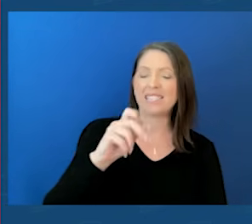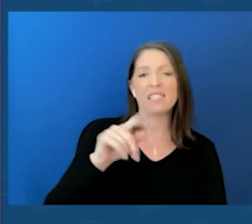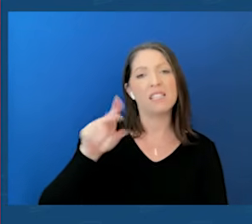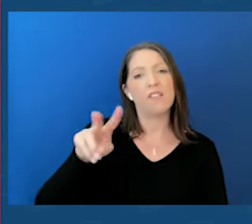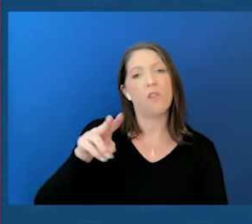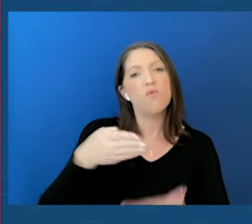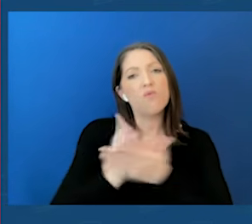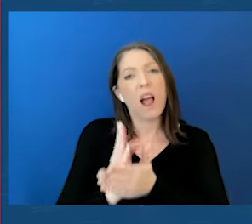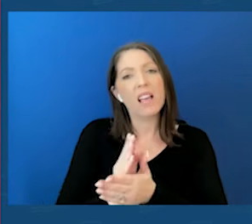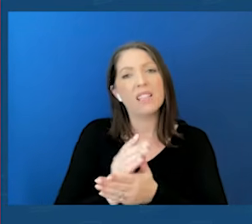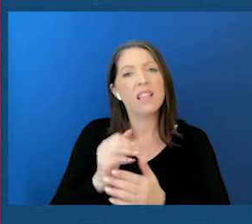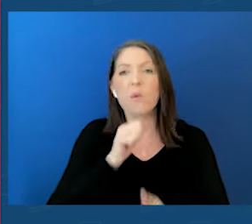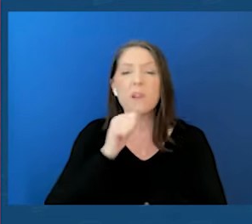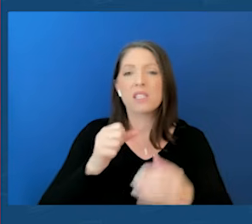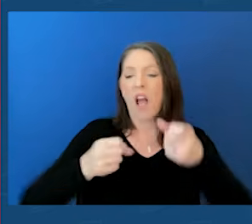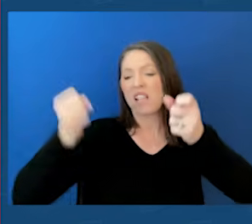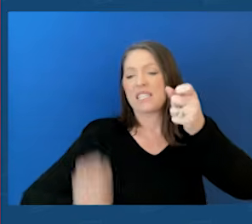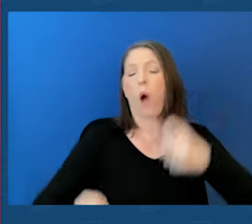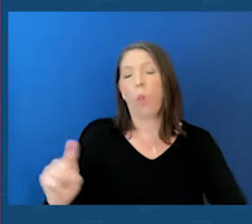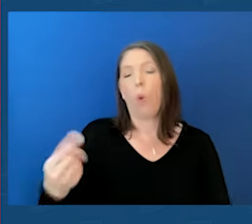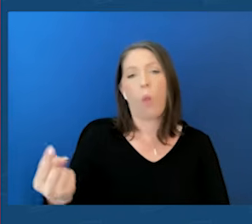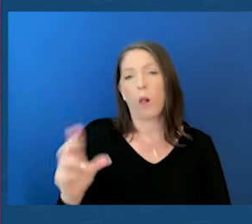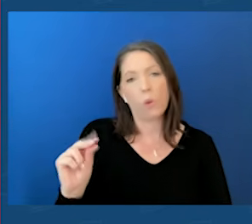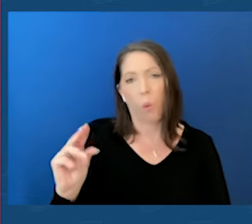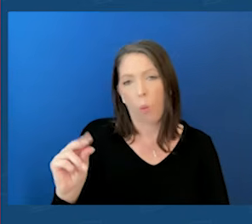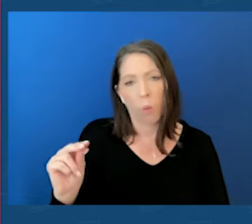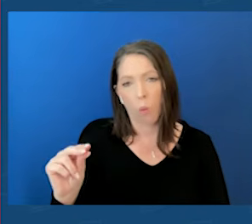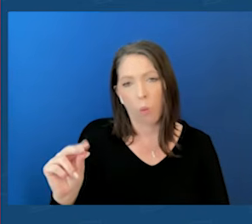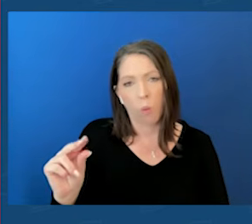the Mason-Dixie line.